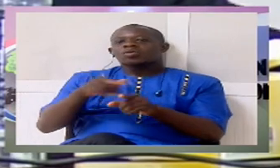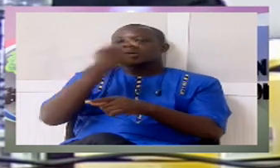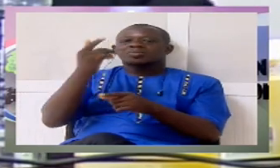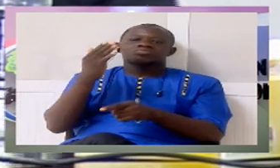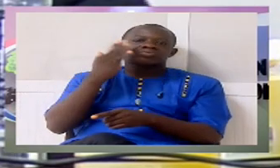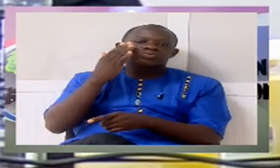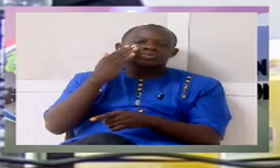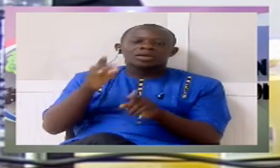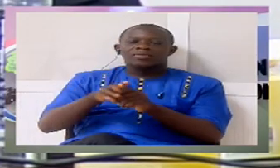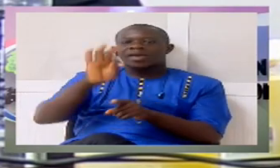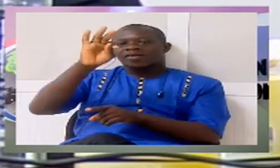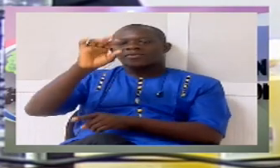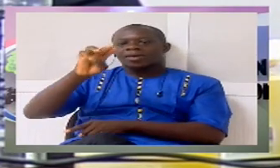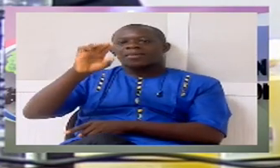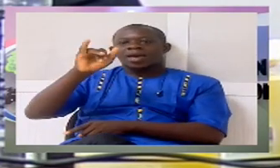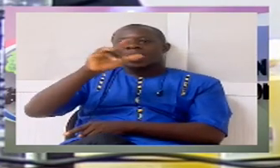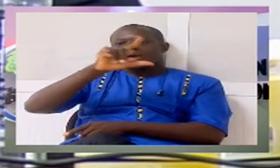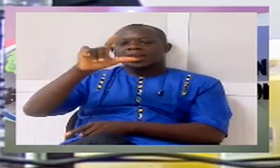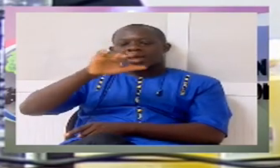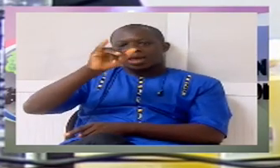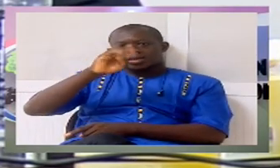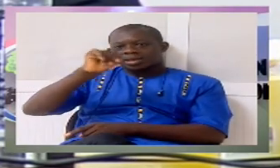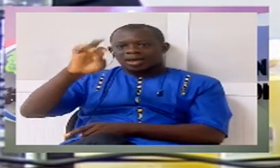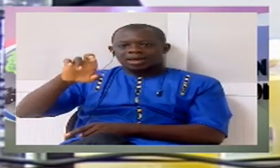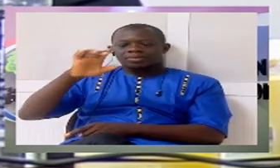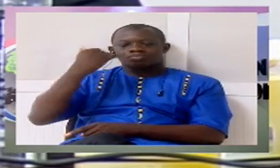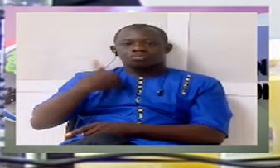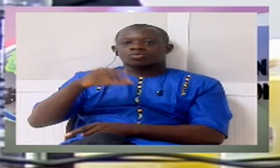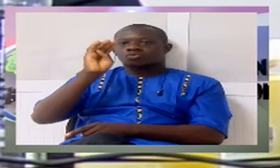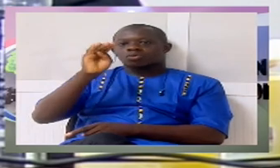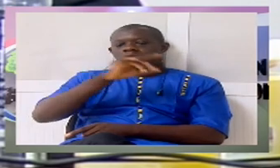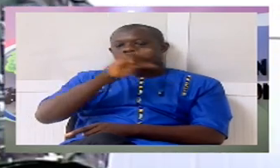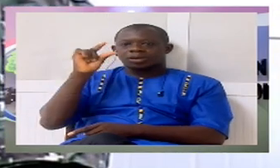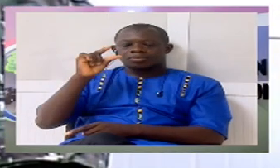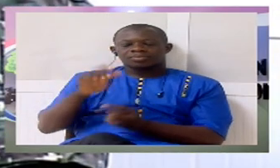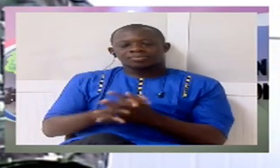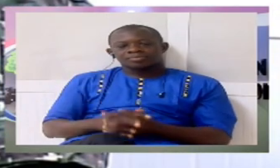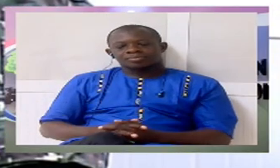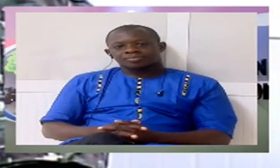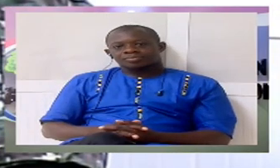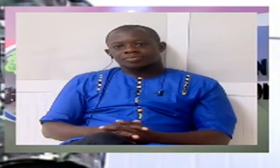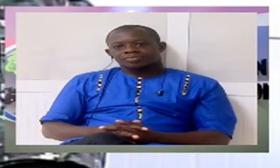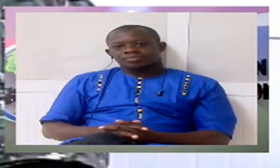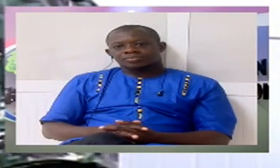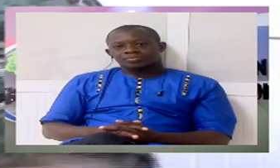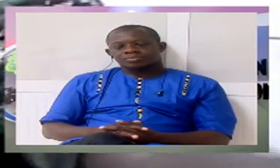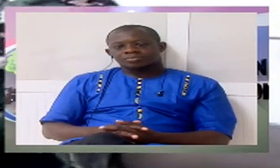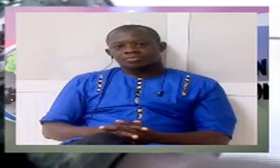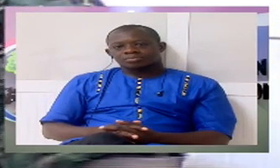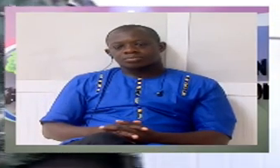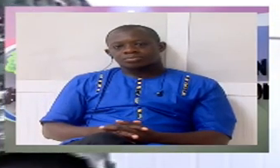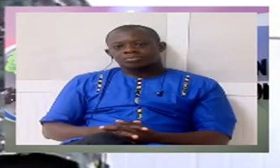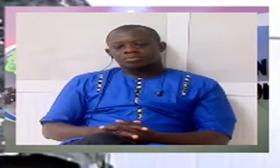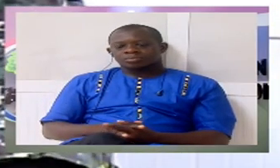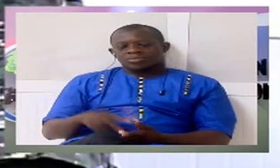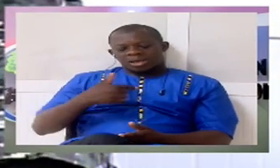familiar, as they call it? Benz bi ML la won wala li ñoo oyé familiar? Muna ko ne familiar Benz because Benz